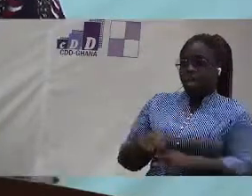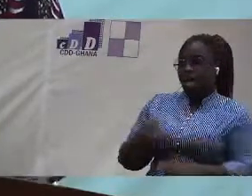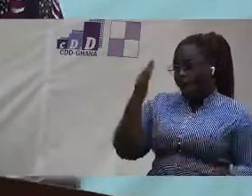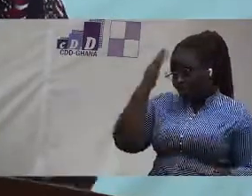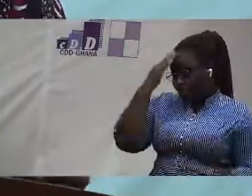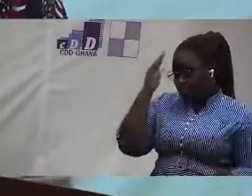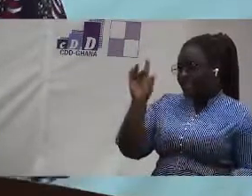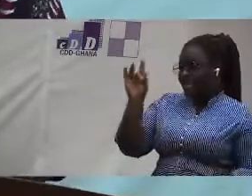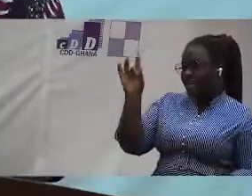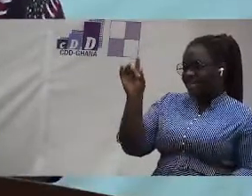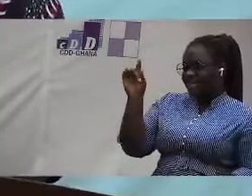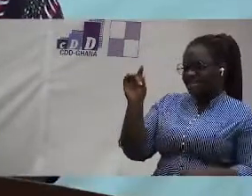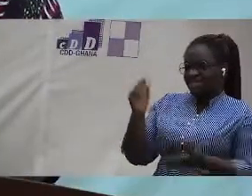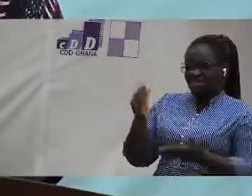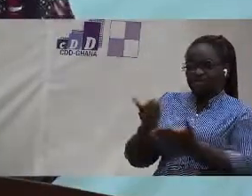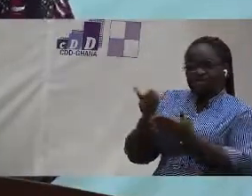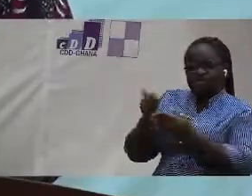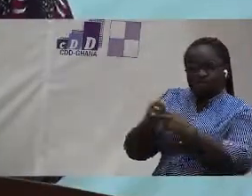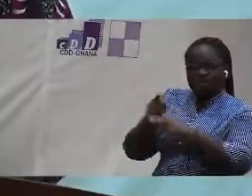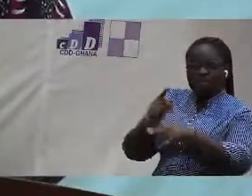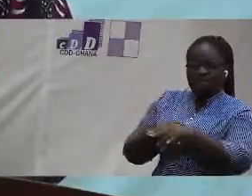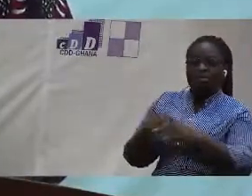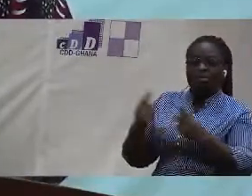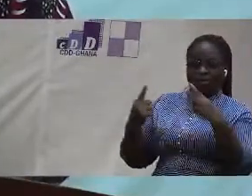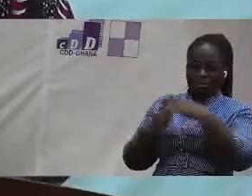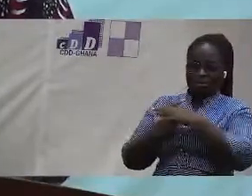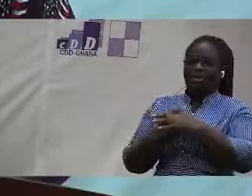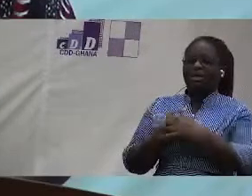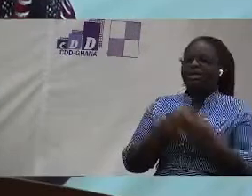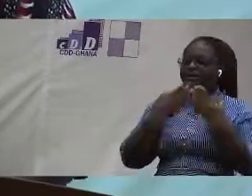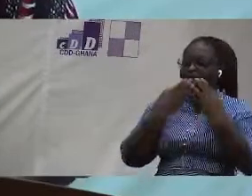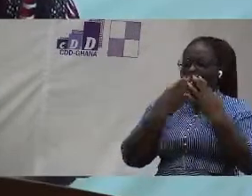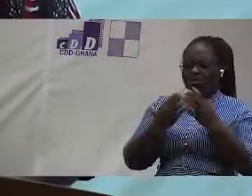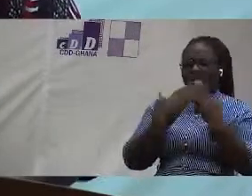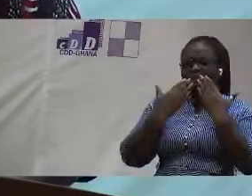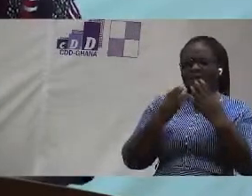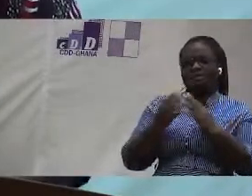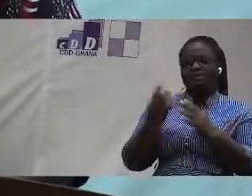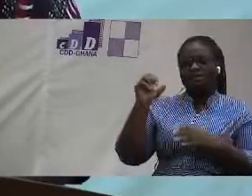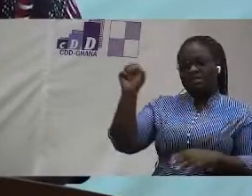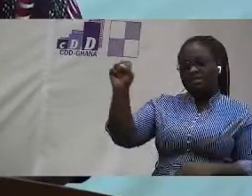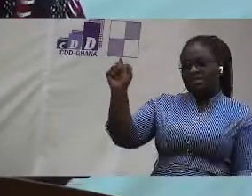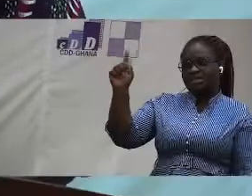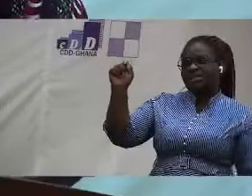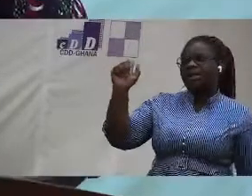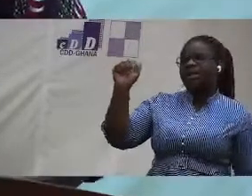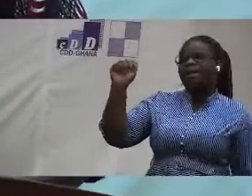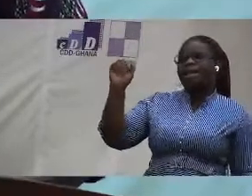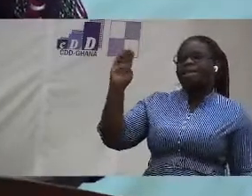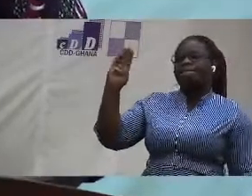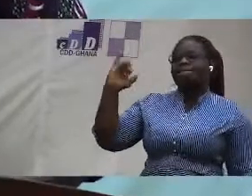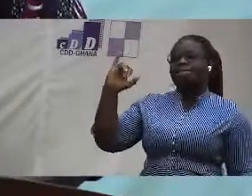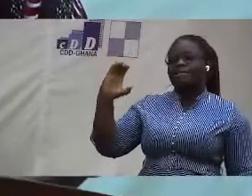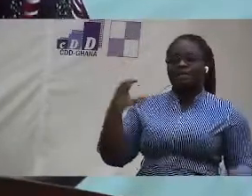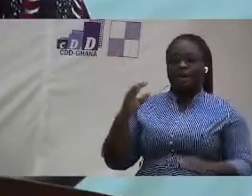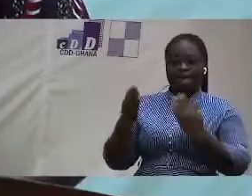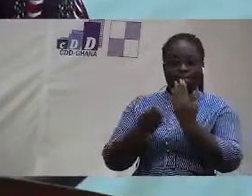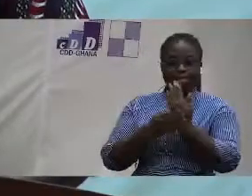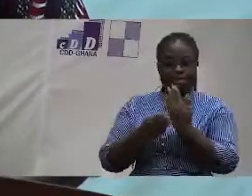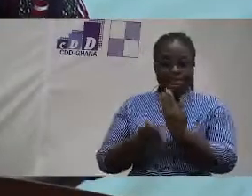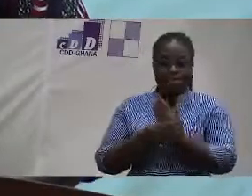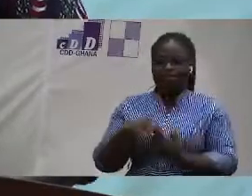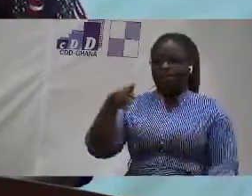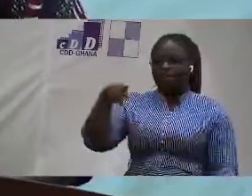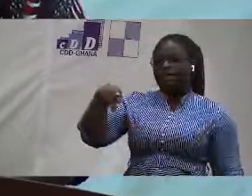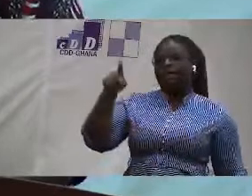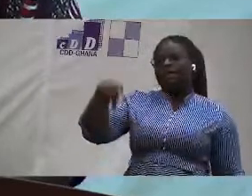18th lecture is cooking already. And many thanks to our sponsors, Stanbic Bank, KPMG,